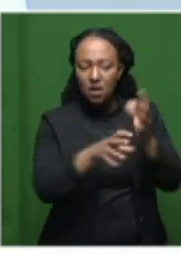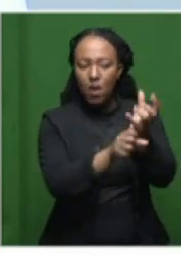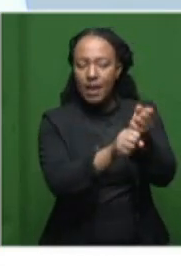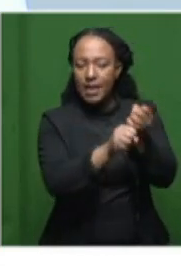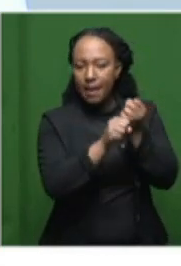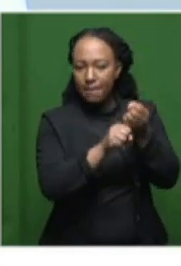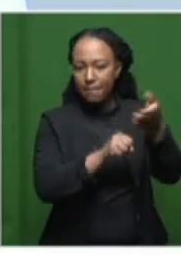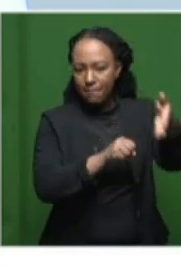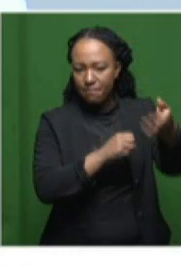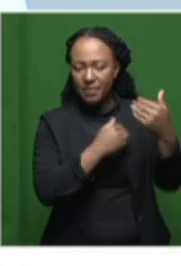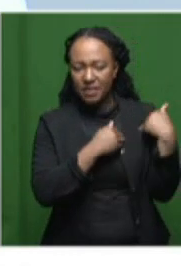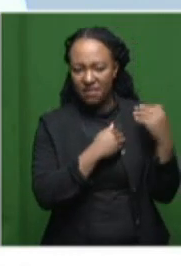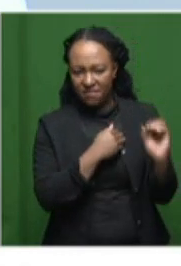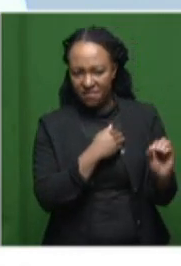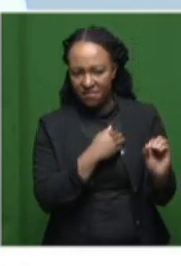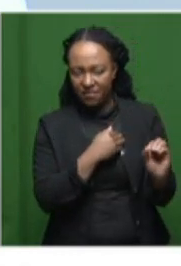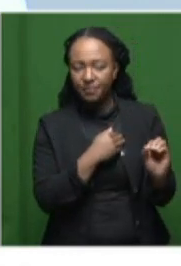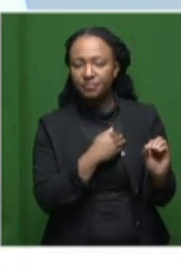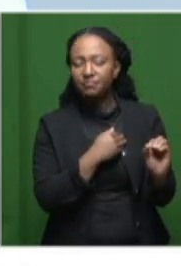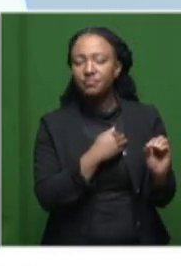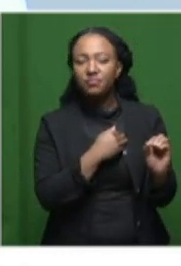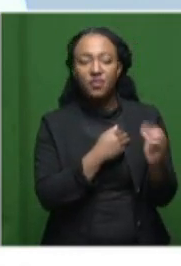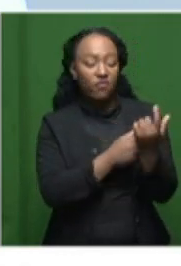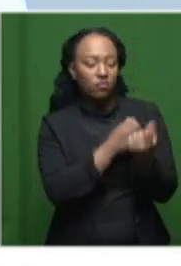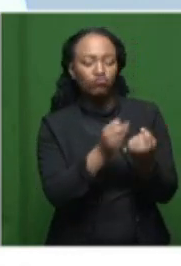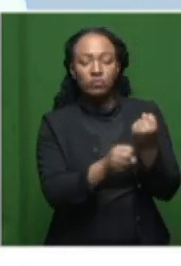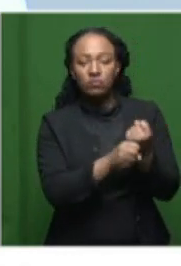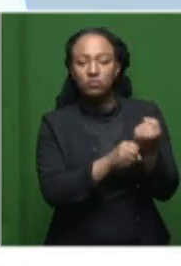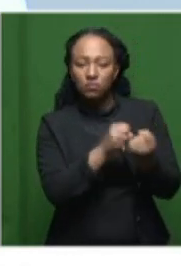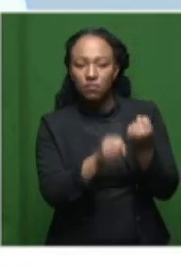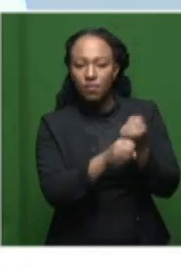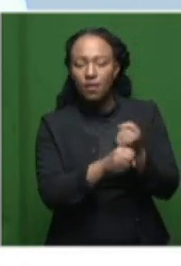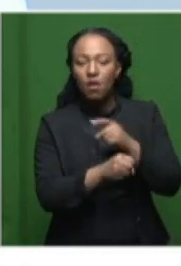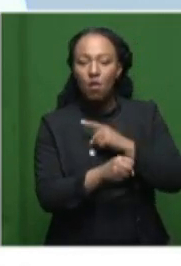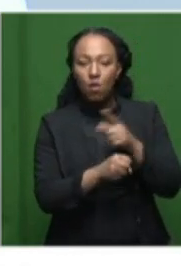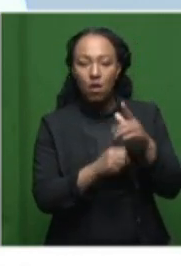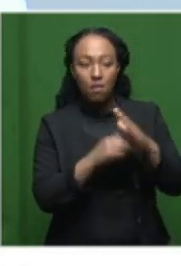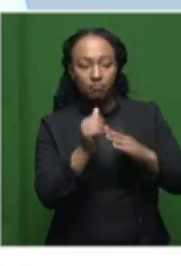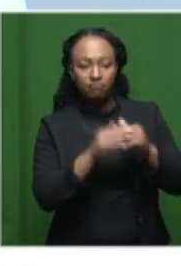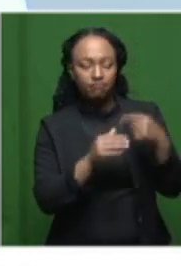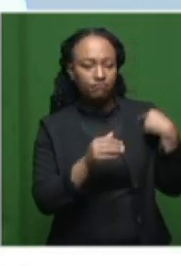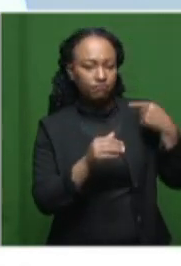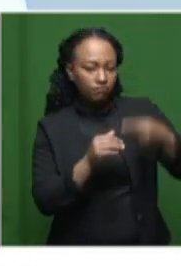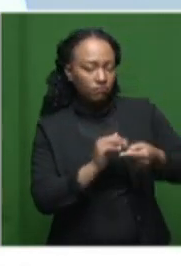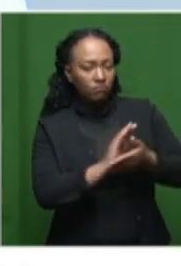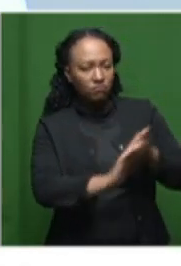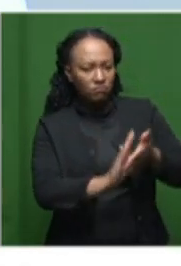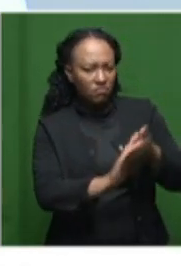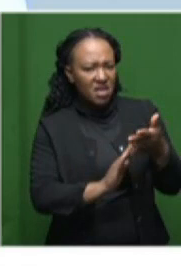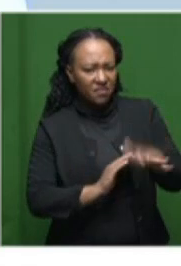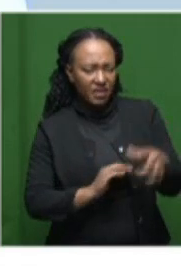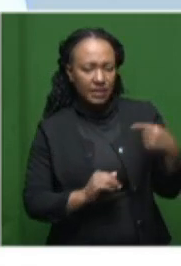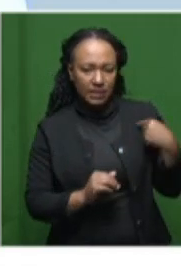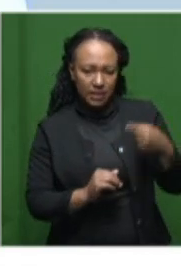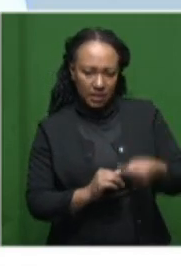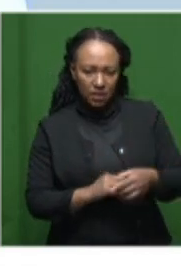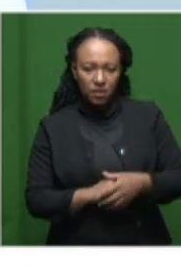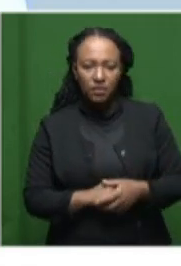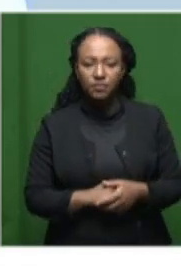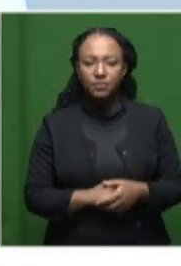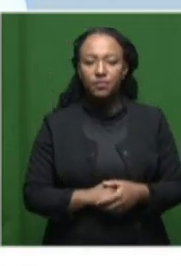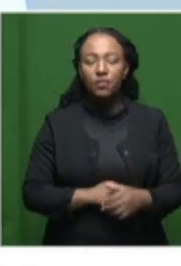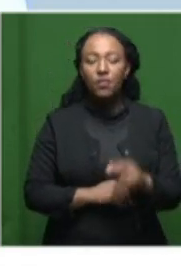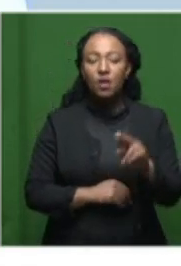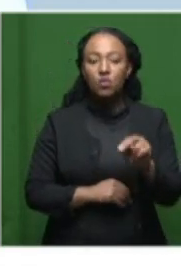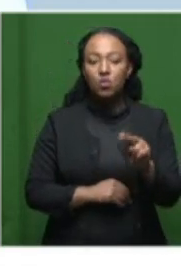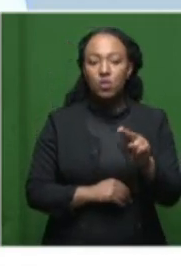safely there for over the years that our facilities have been operating. And also, our nuclear facilities